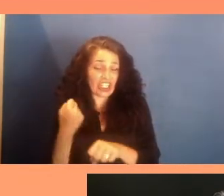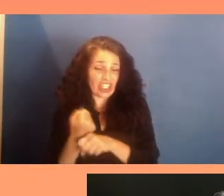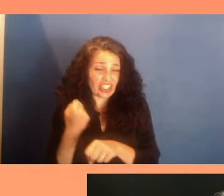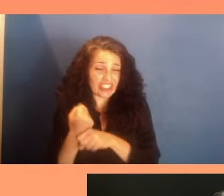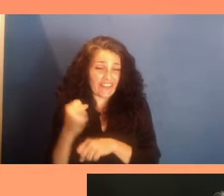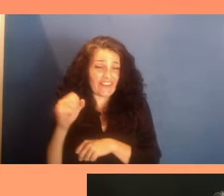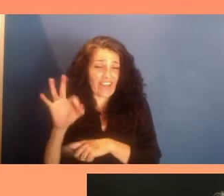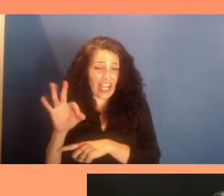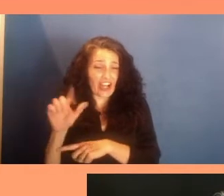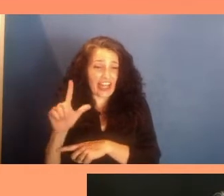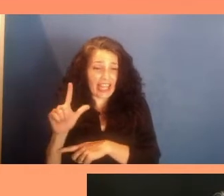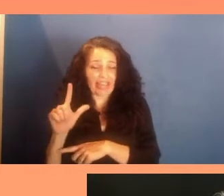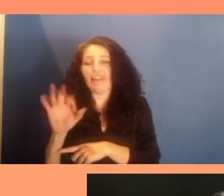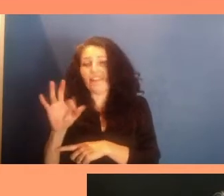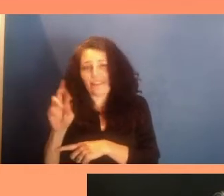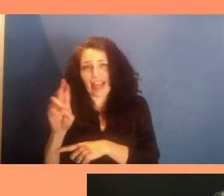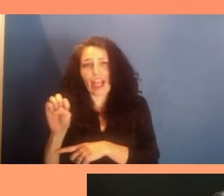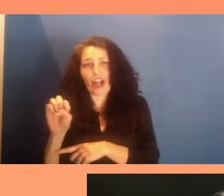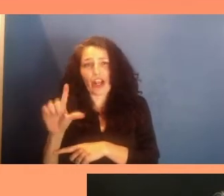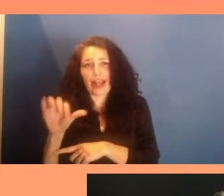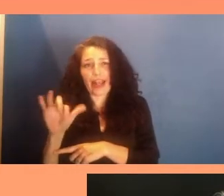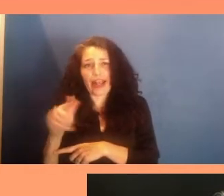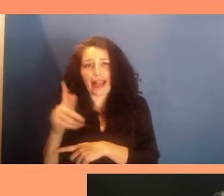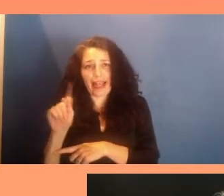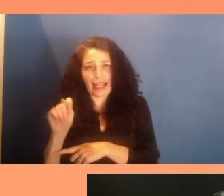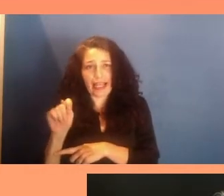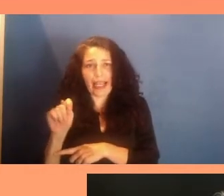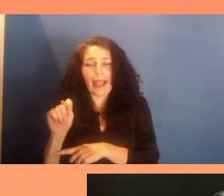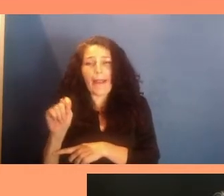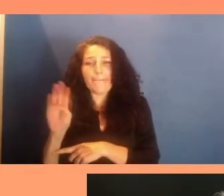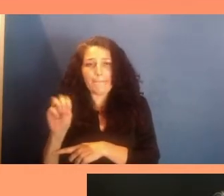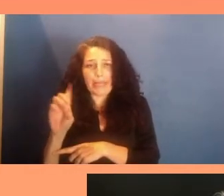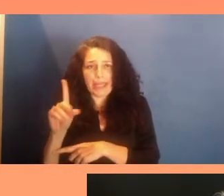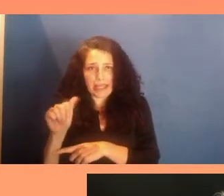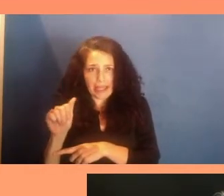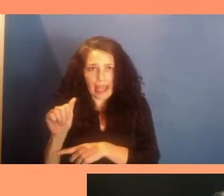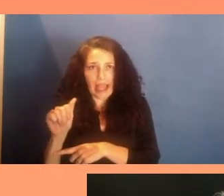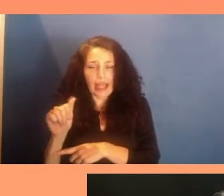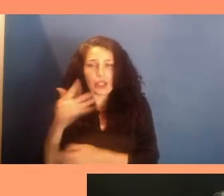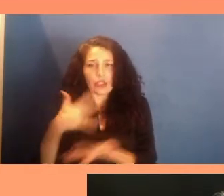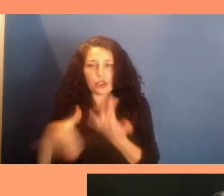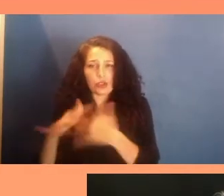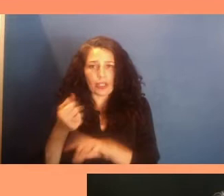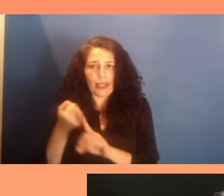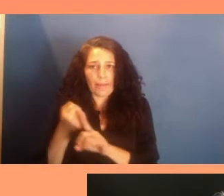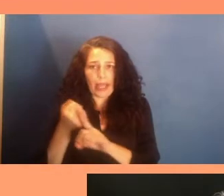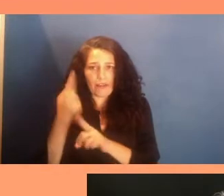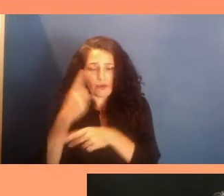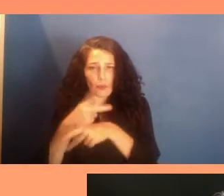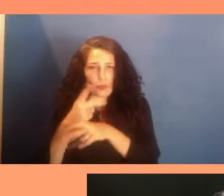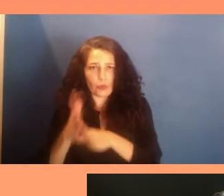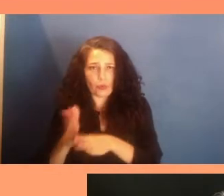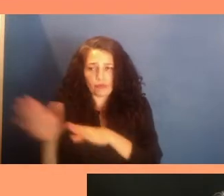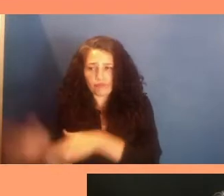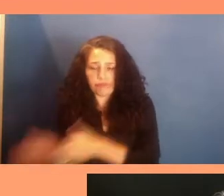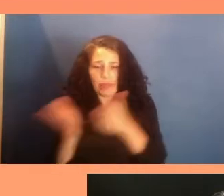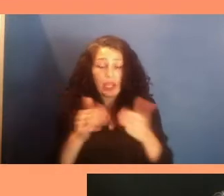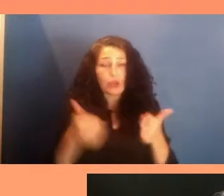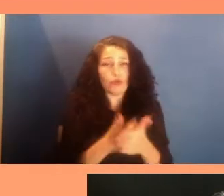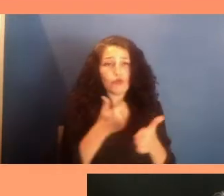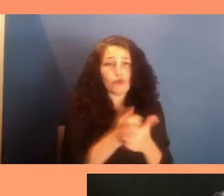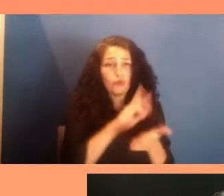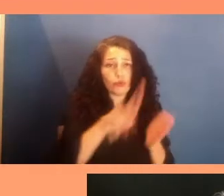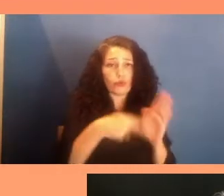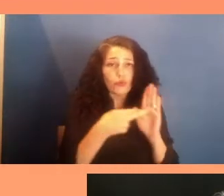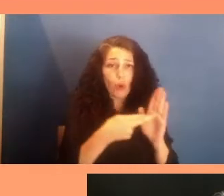impact campaigns and running a fellowship for impact producers, and was transitioning to this new role at the